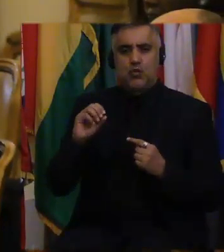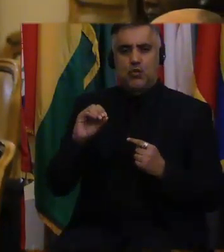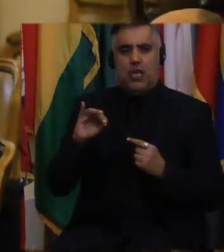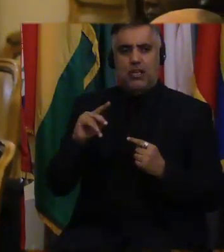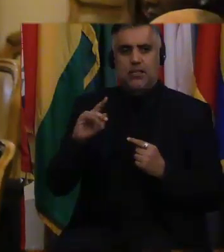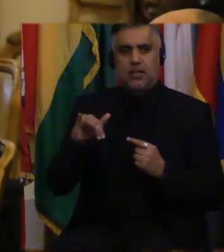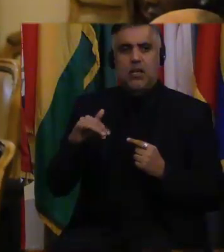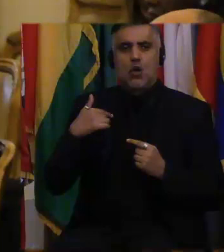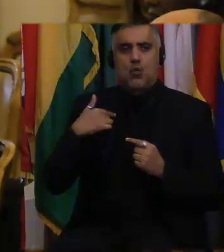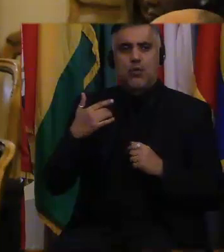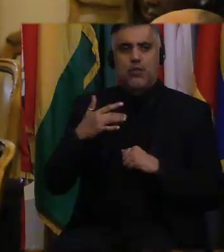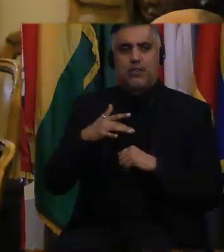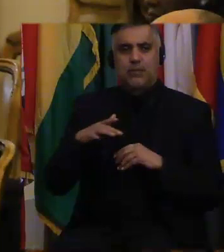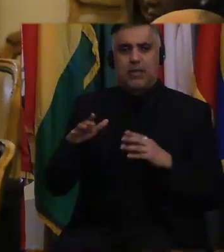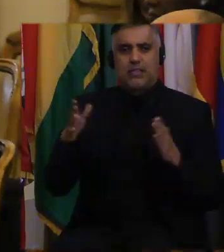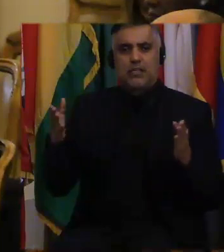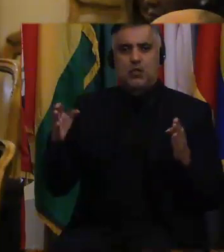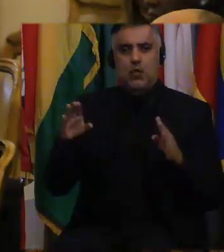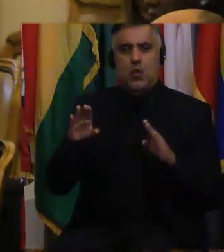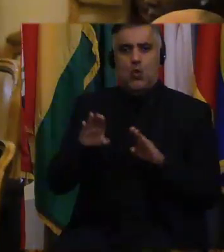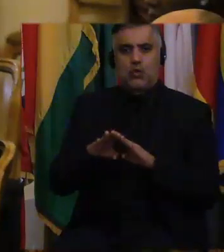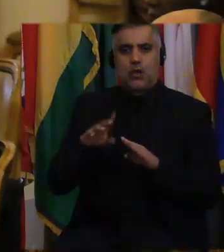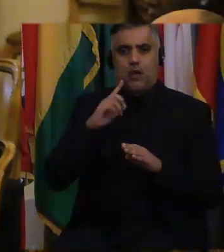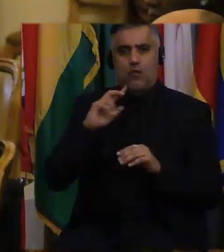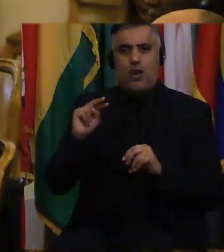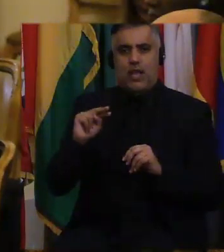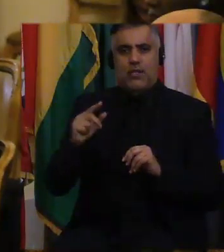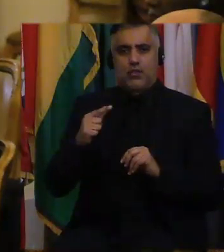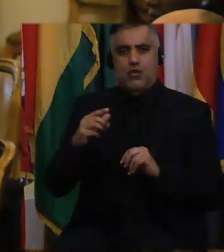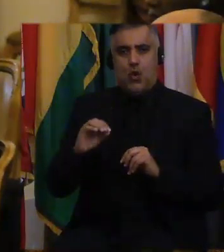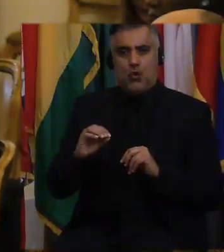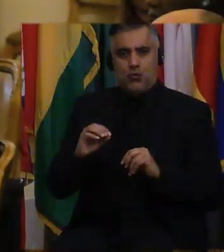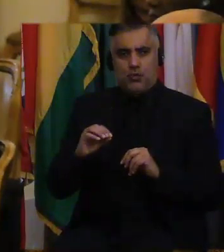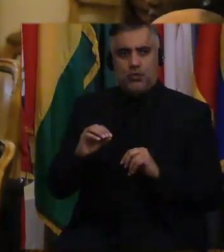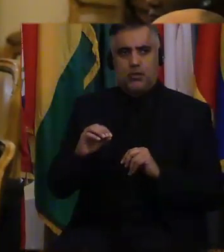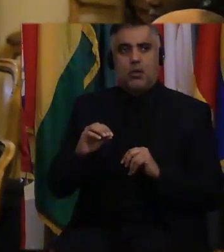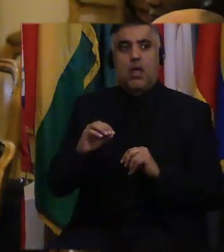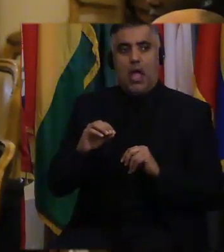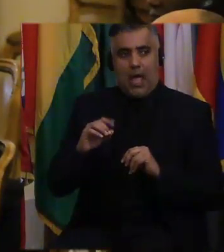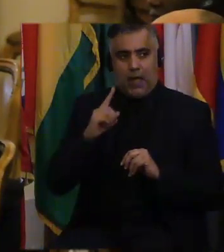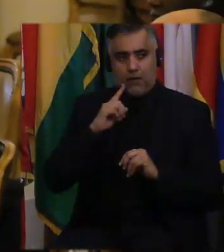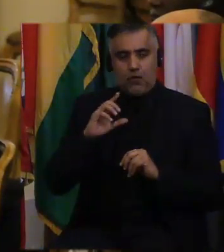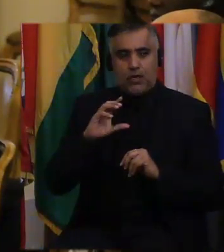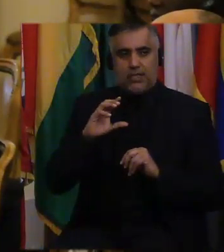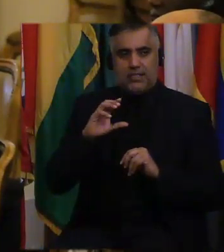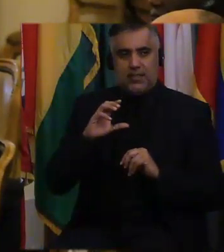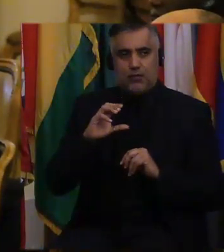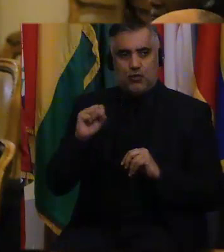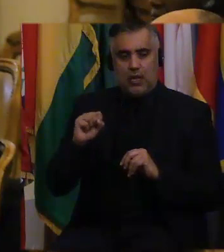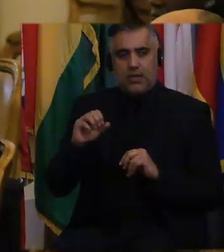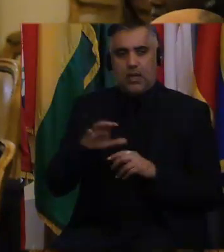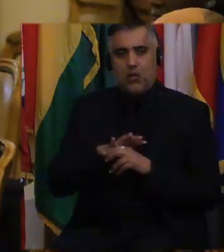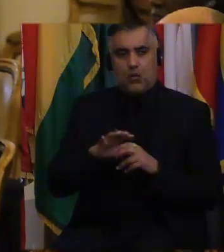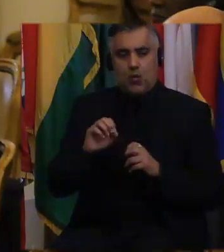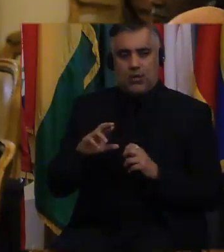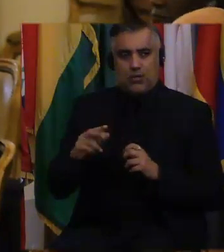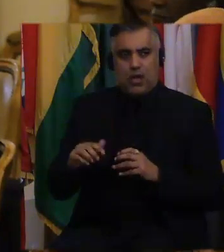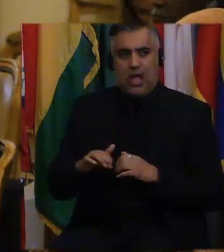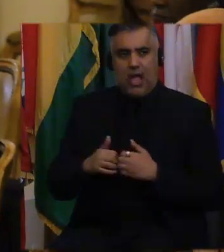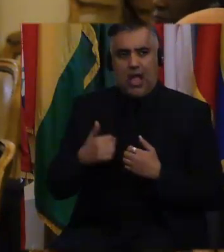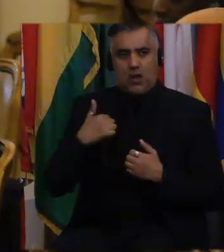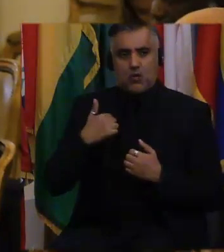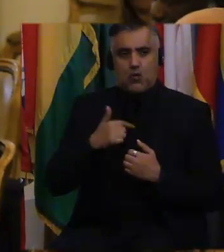where the space is closing for NGOs? And for civil society, local organizations, and how do